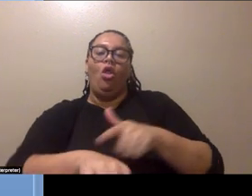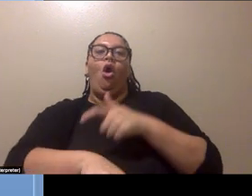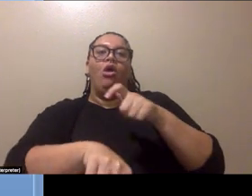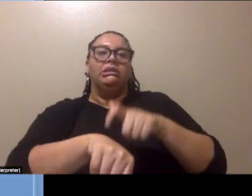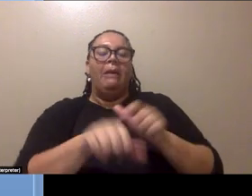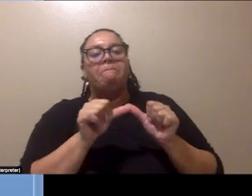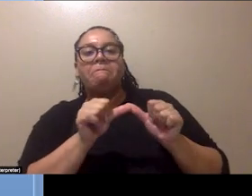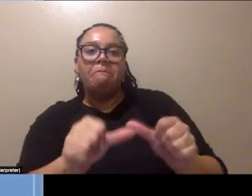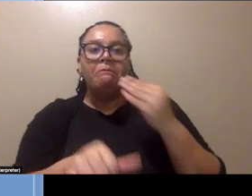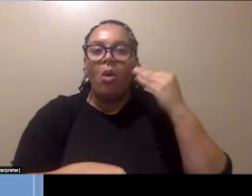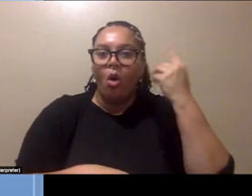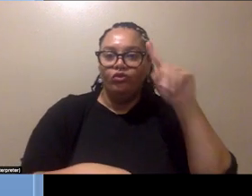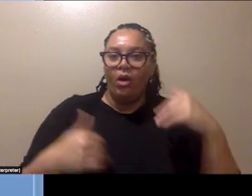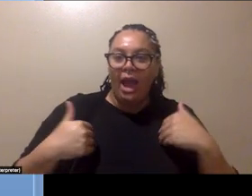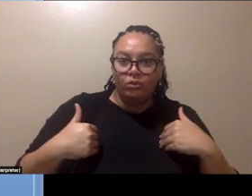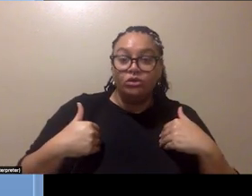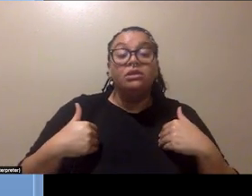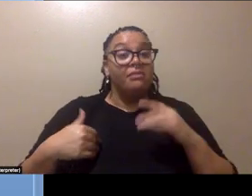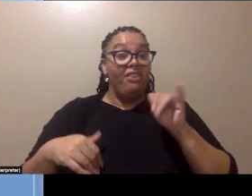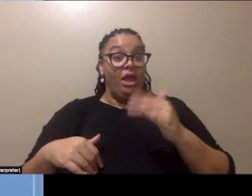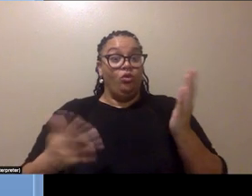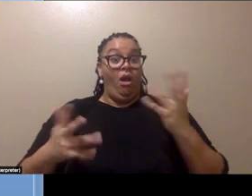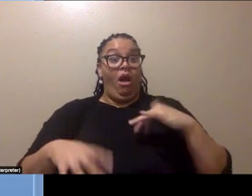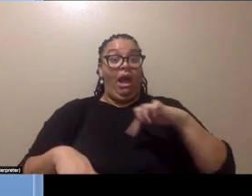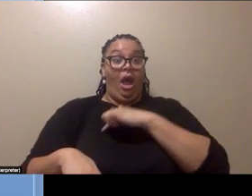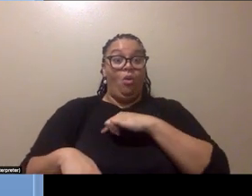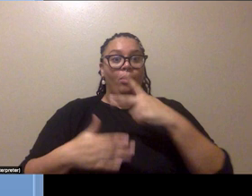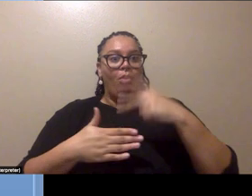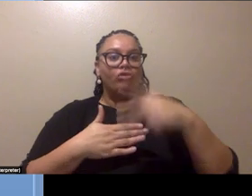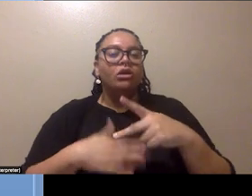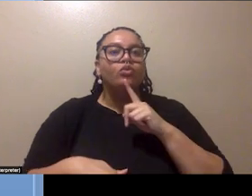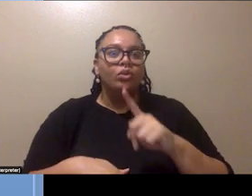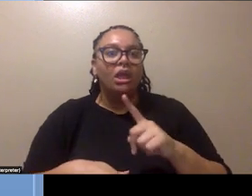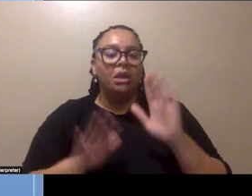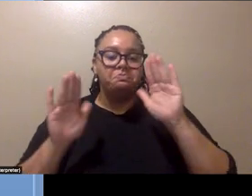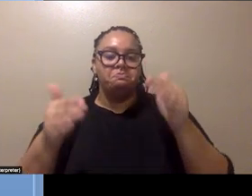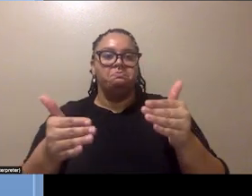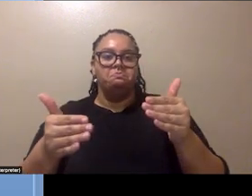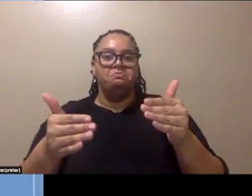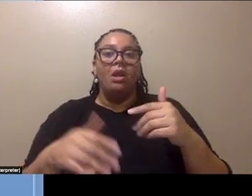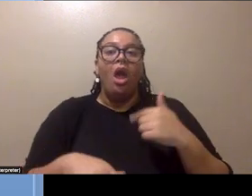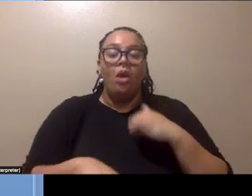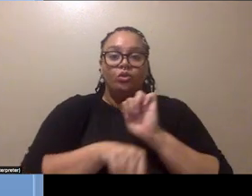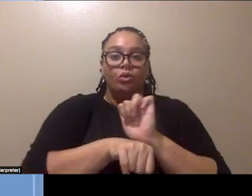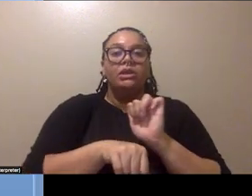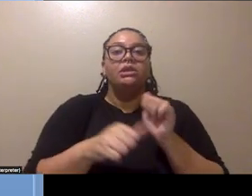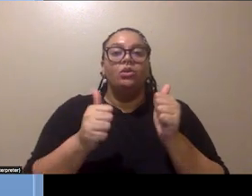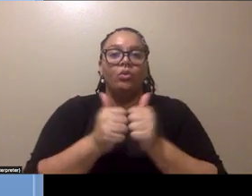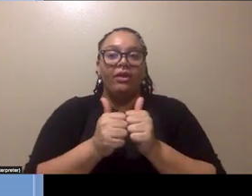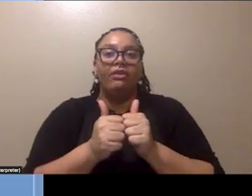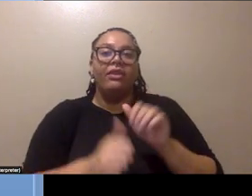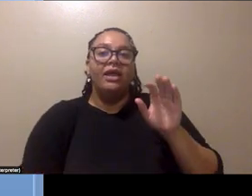features in these landscapes? So that's exactly what our project addressed. I was working off of a project